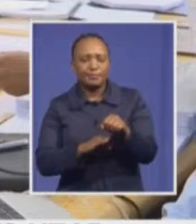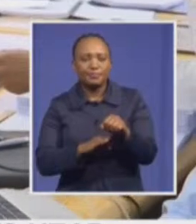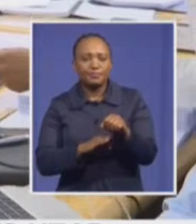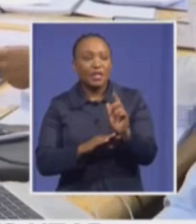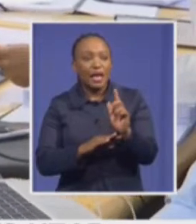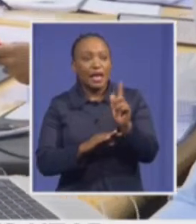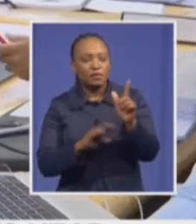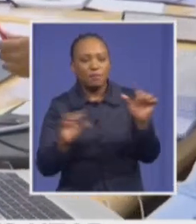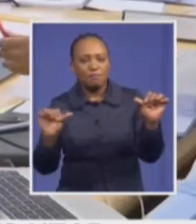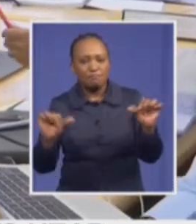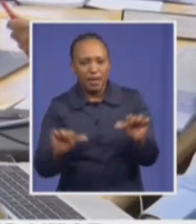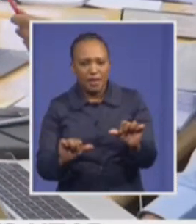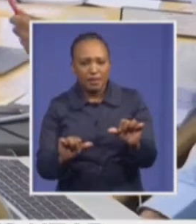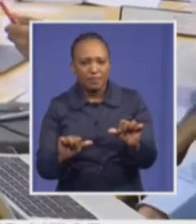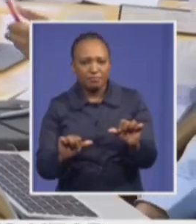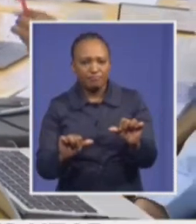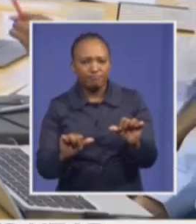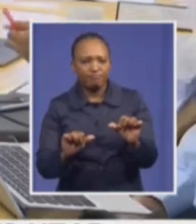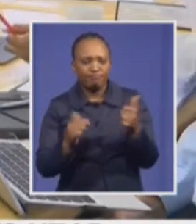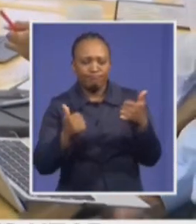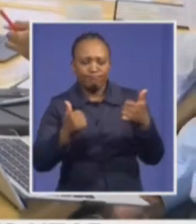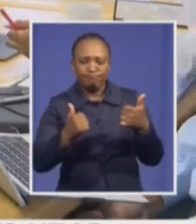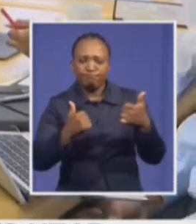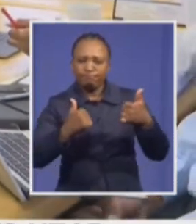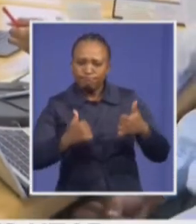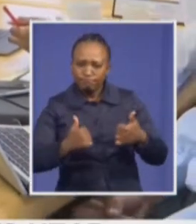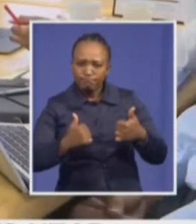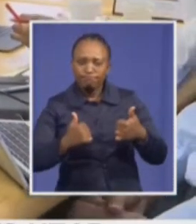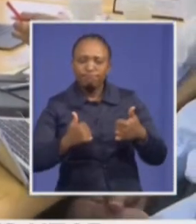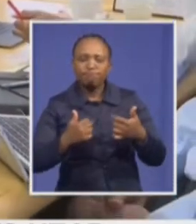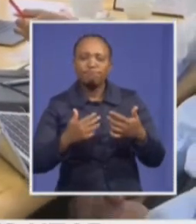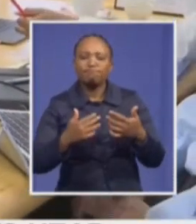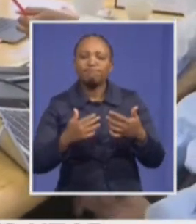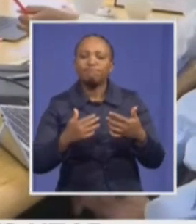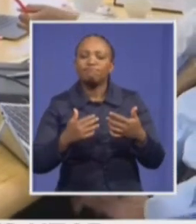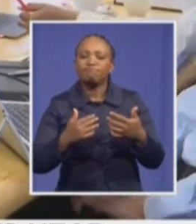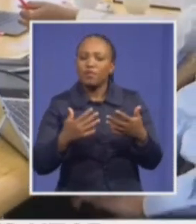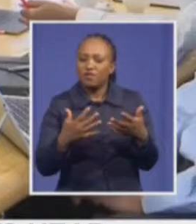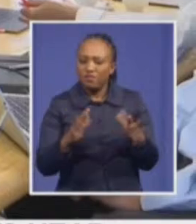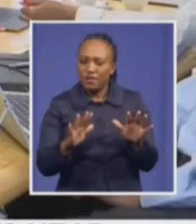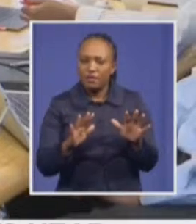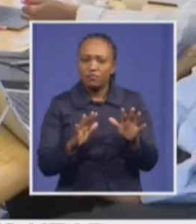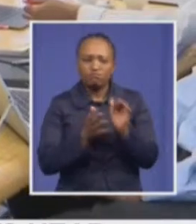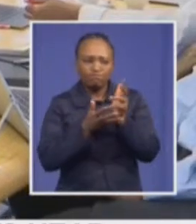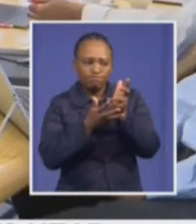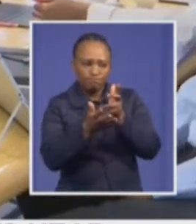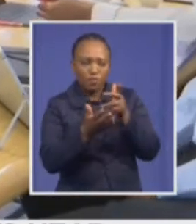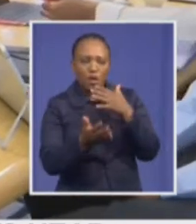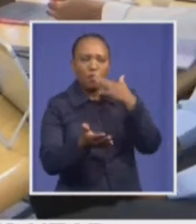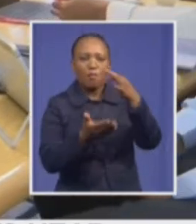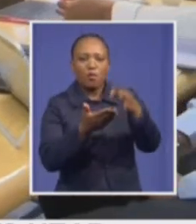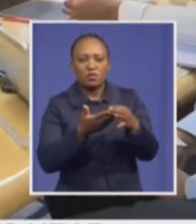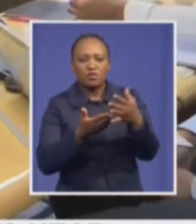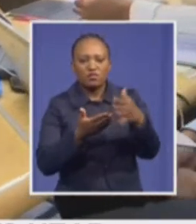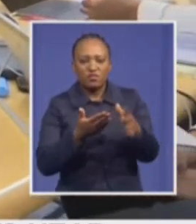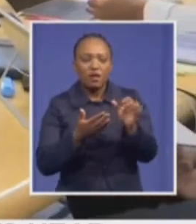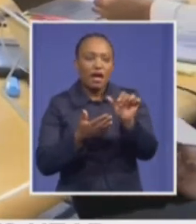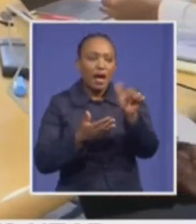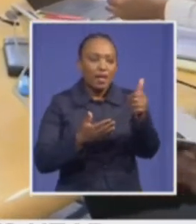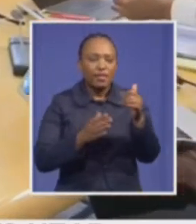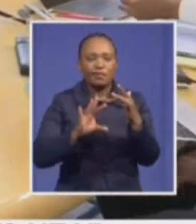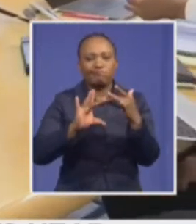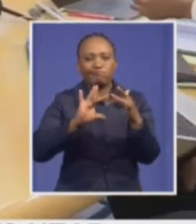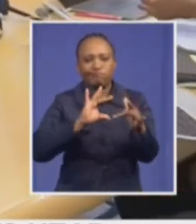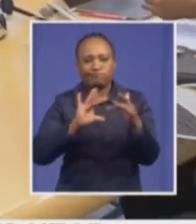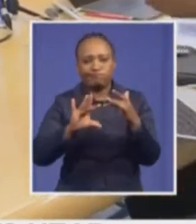accepting the proposal that we make, there is another correspondence that we instructed